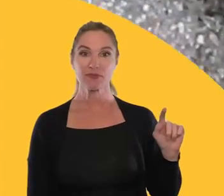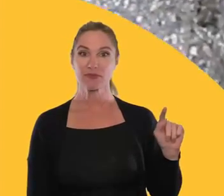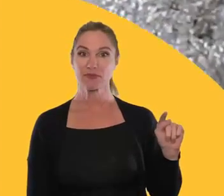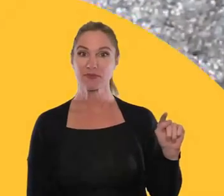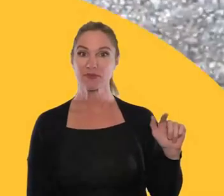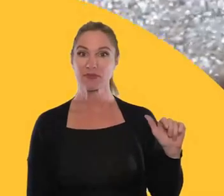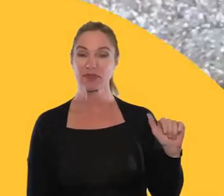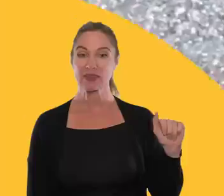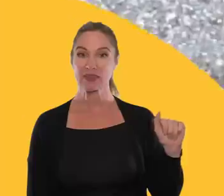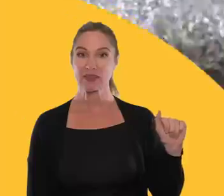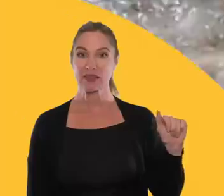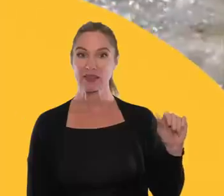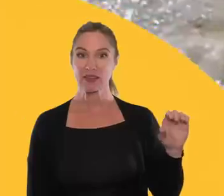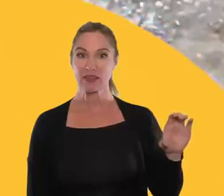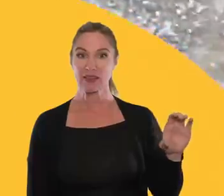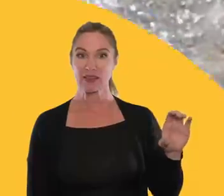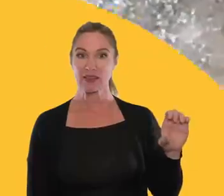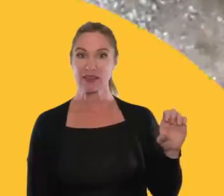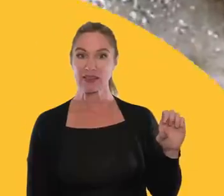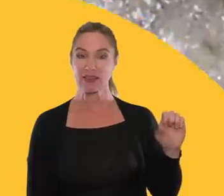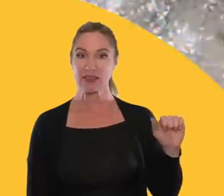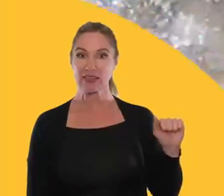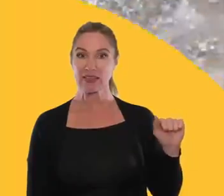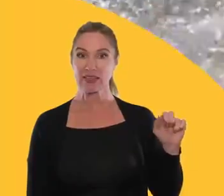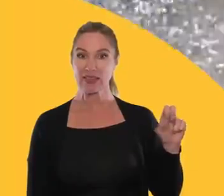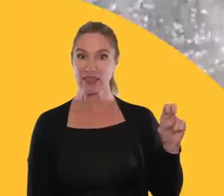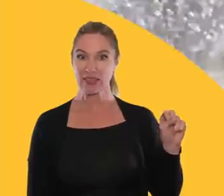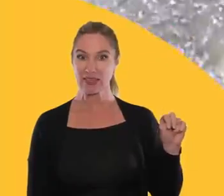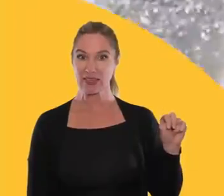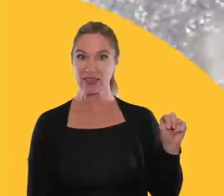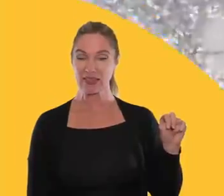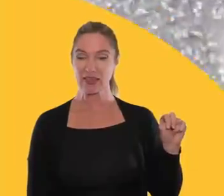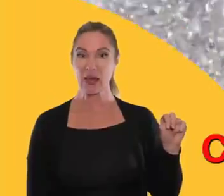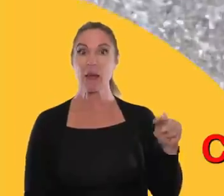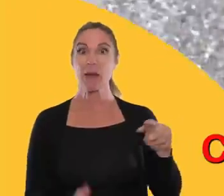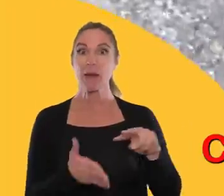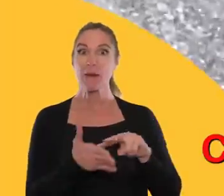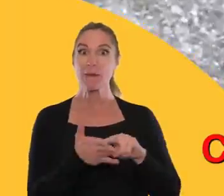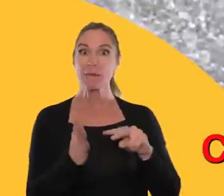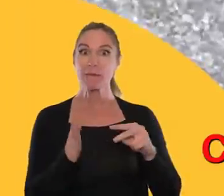Crabs are crustaceans. Can you say that with me?